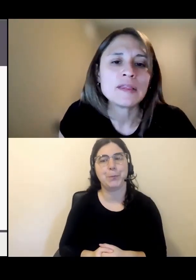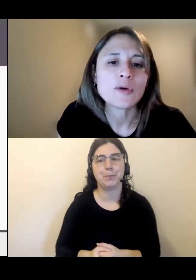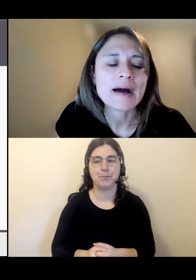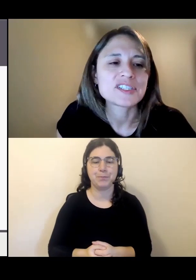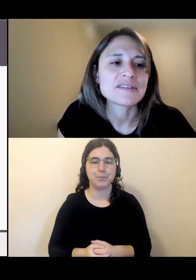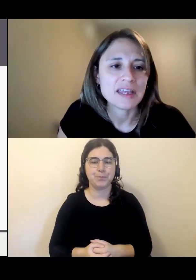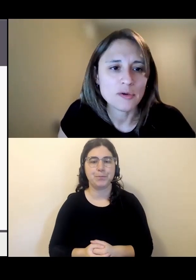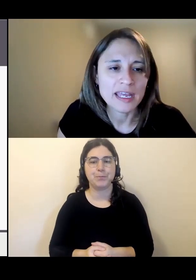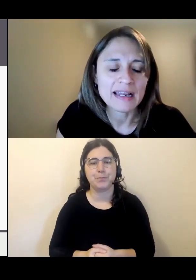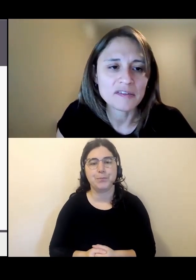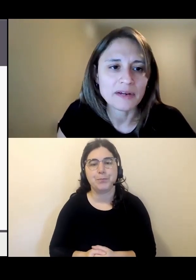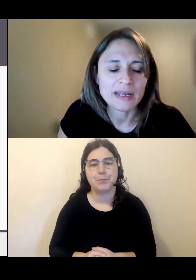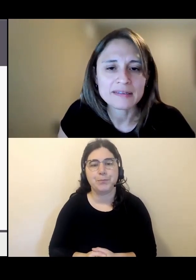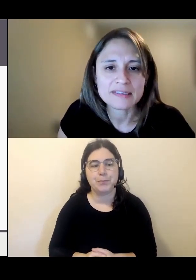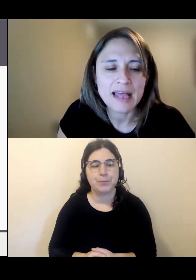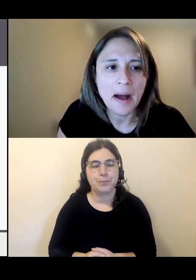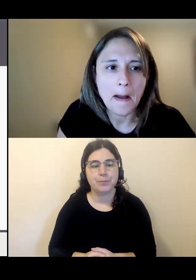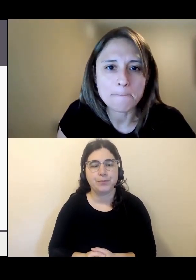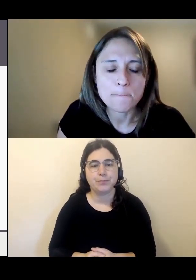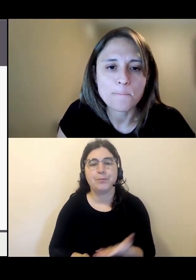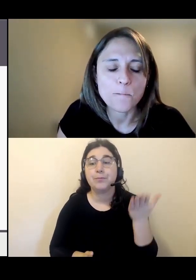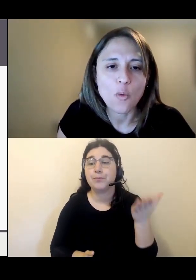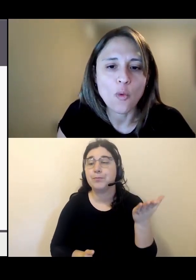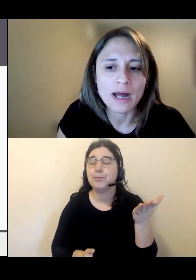I wanted to capture the UDL experience.